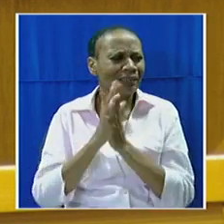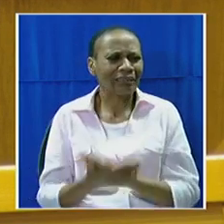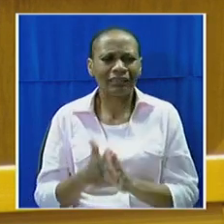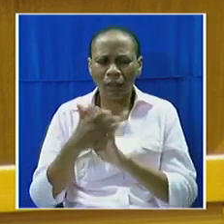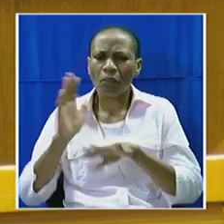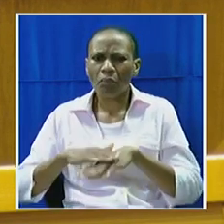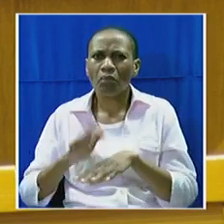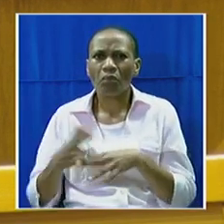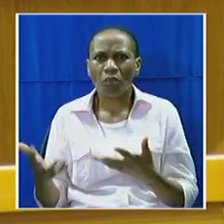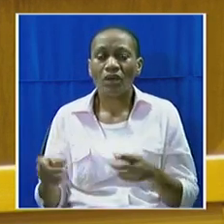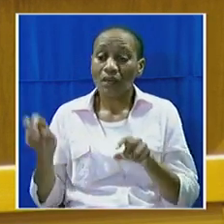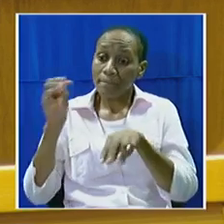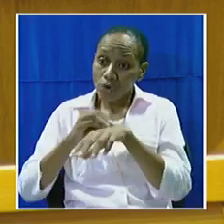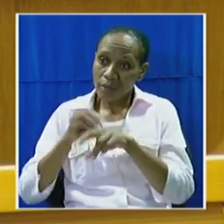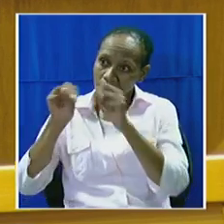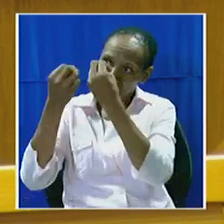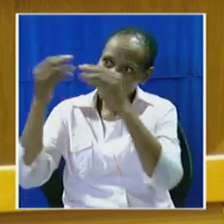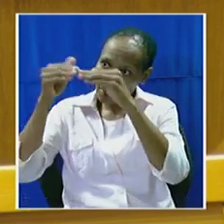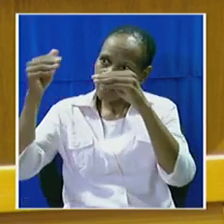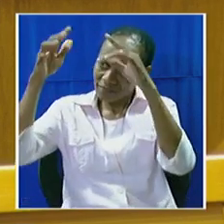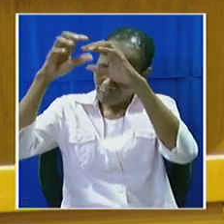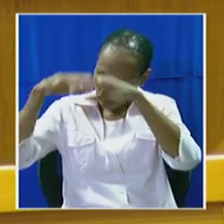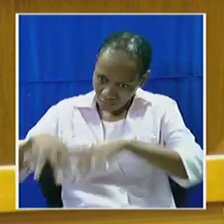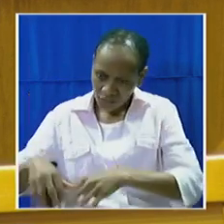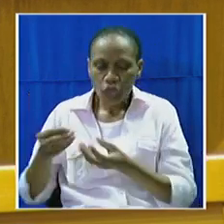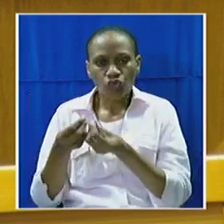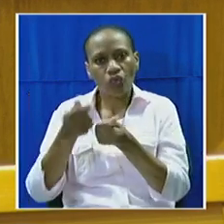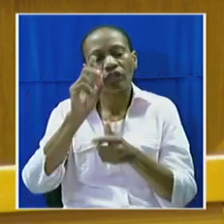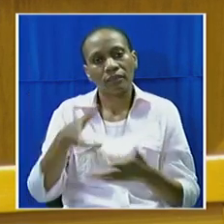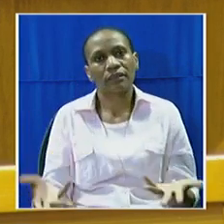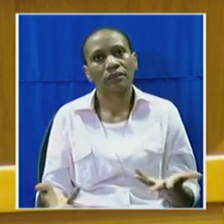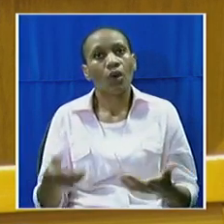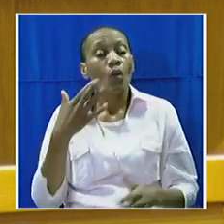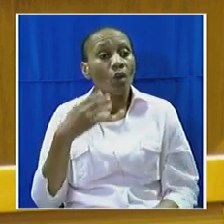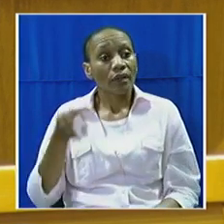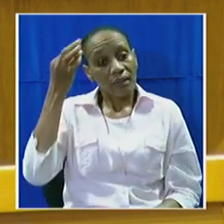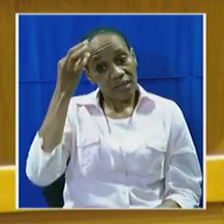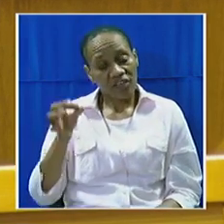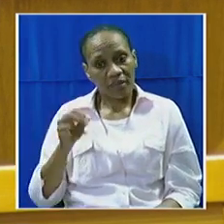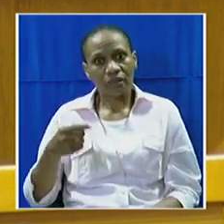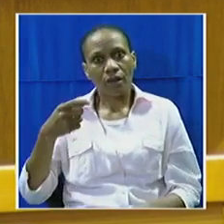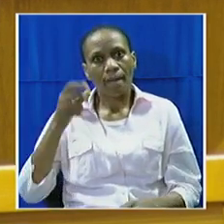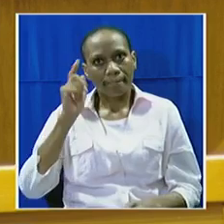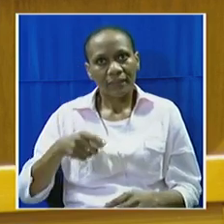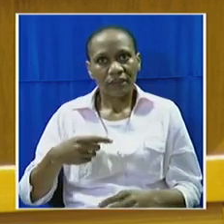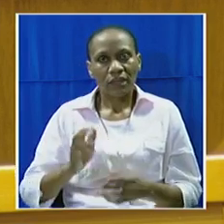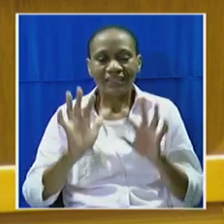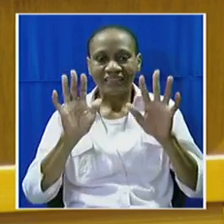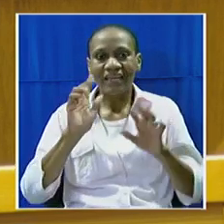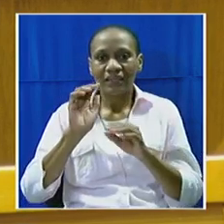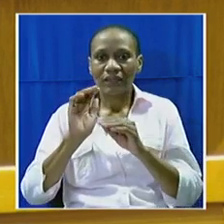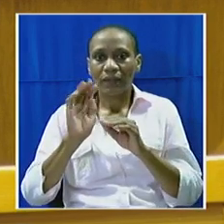government is a national crisis. It is a national crisis when the state owes itself more than 10 billion